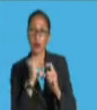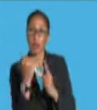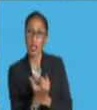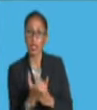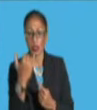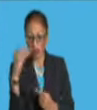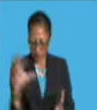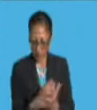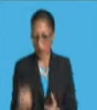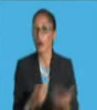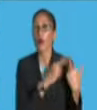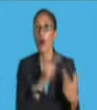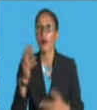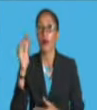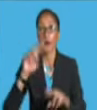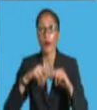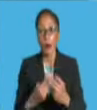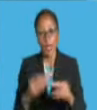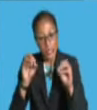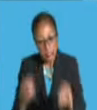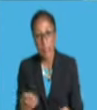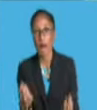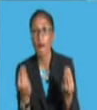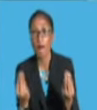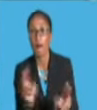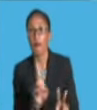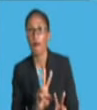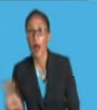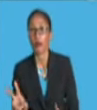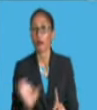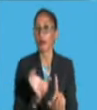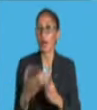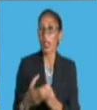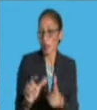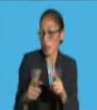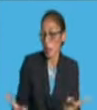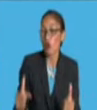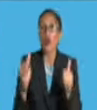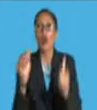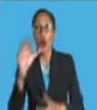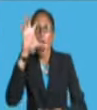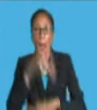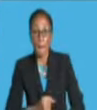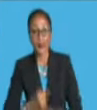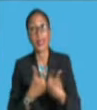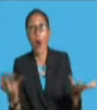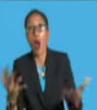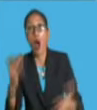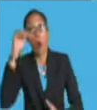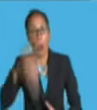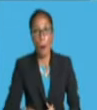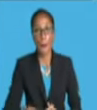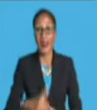family. Madam Speaker, teaching of values, culture, tradition, language and good habits starts in the family home.